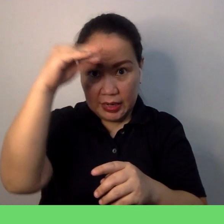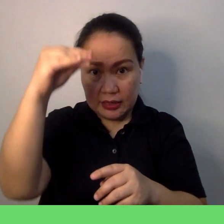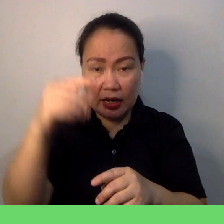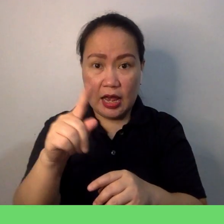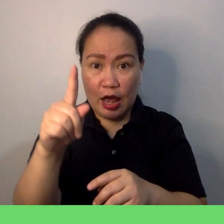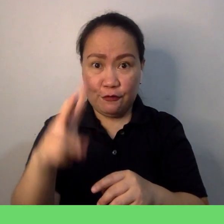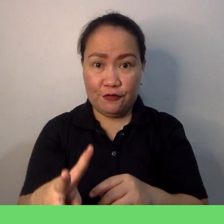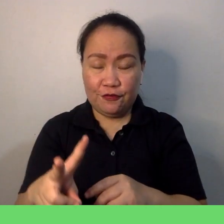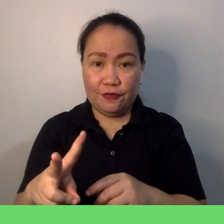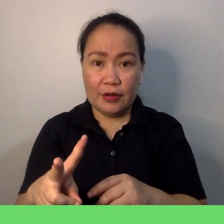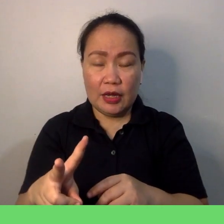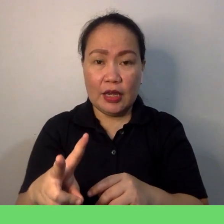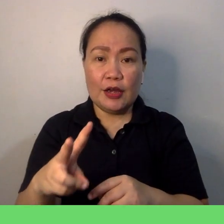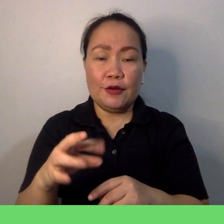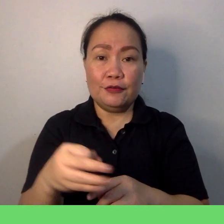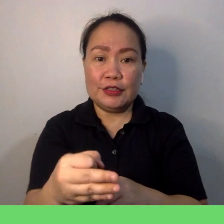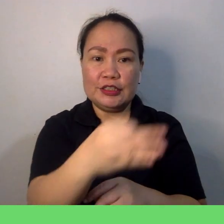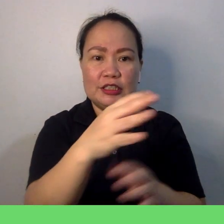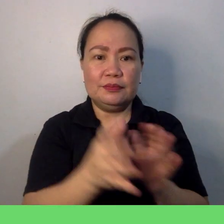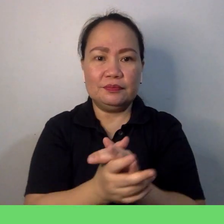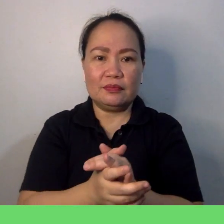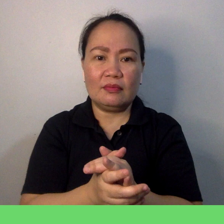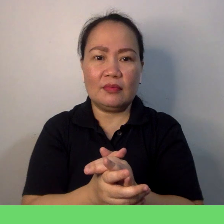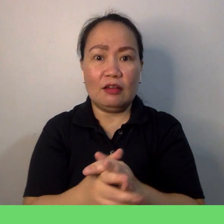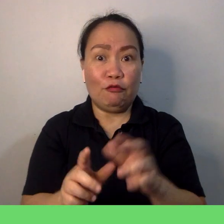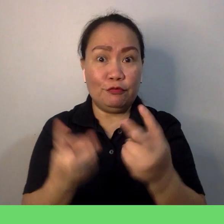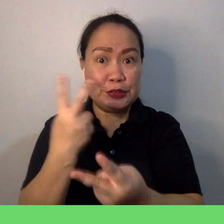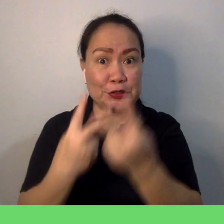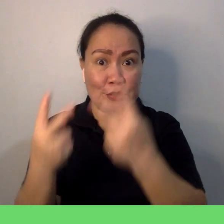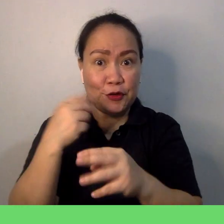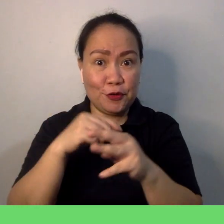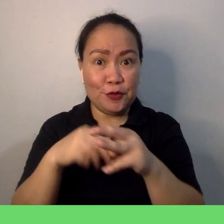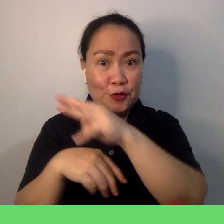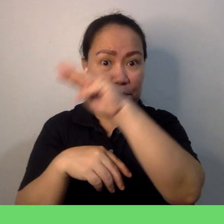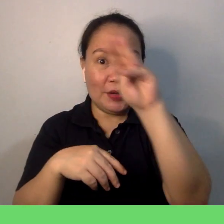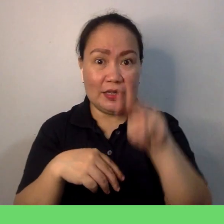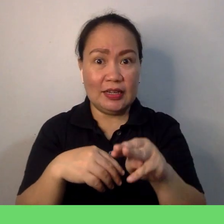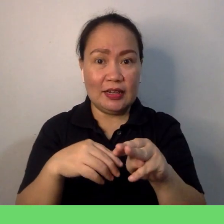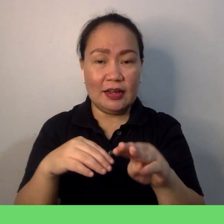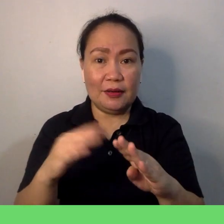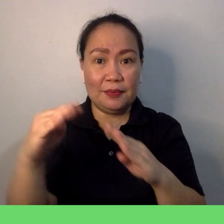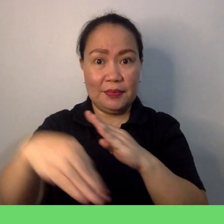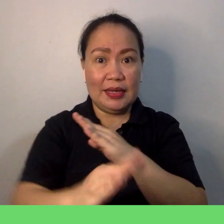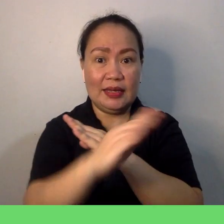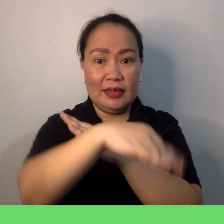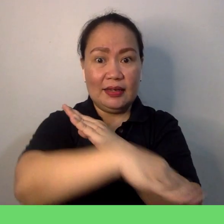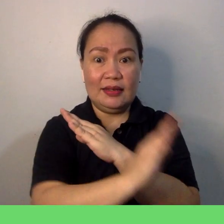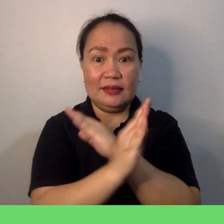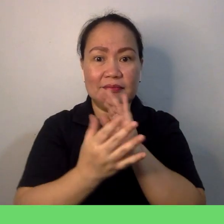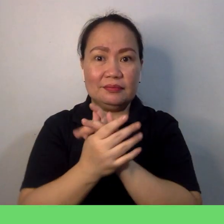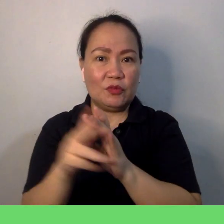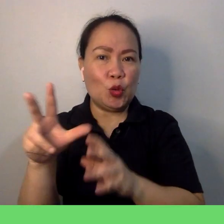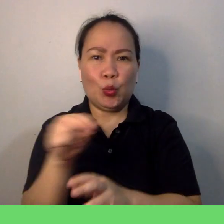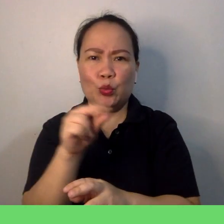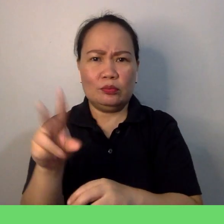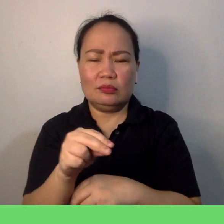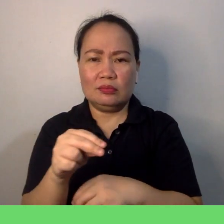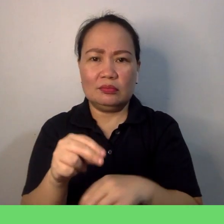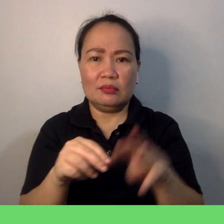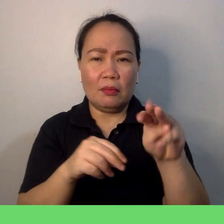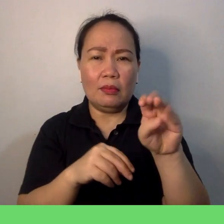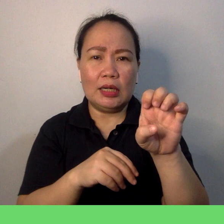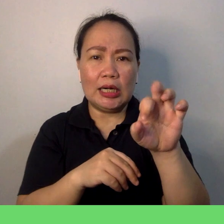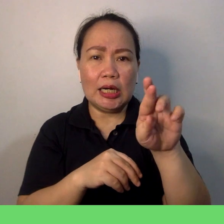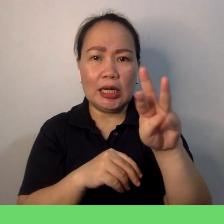why? The question is what? Unrealistic. Okay, so parang ang nito, unrealistic,